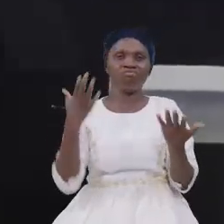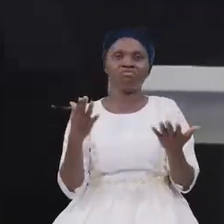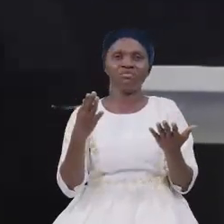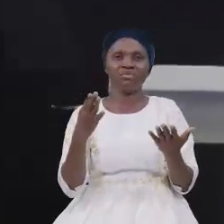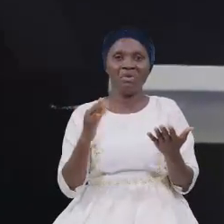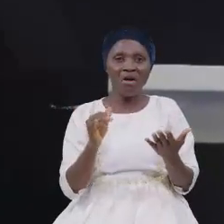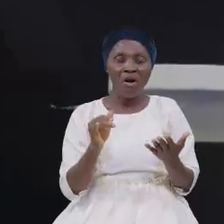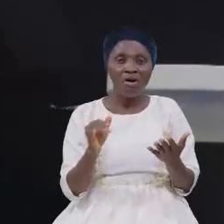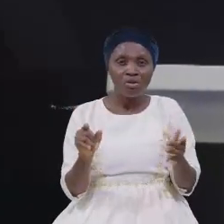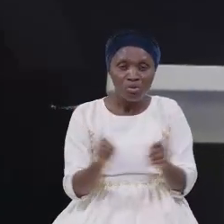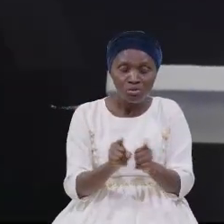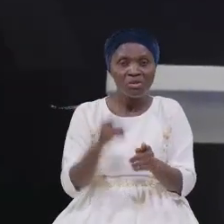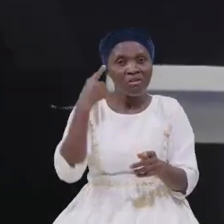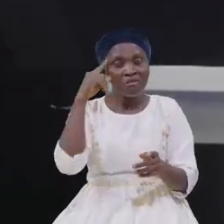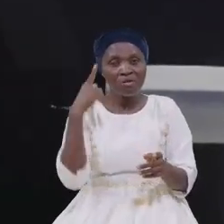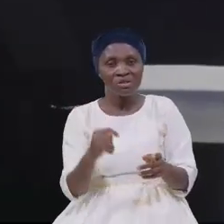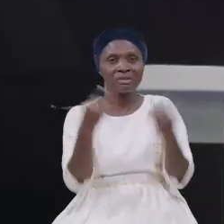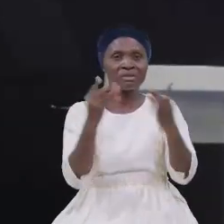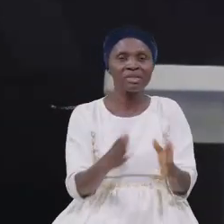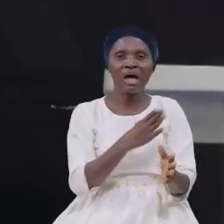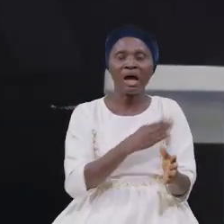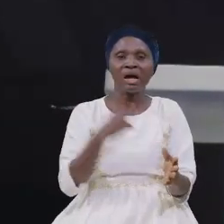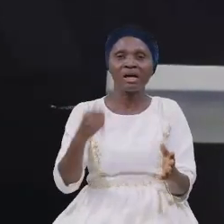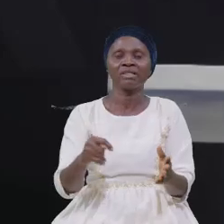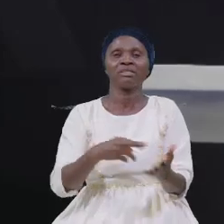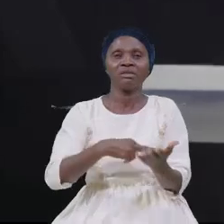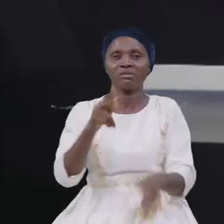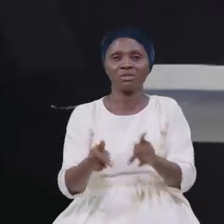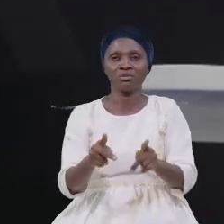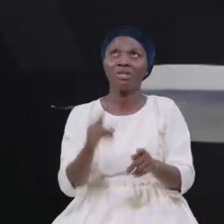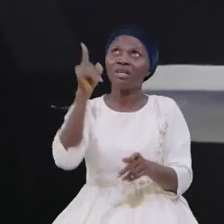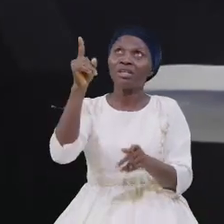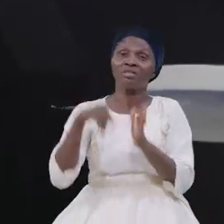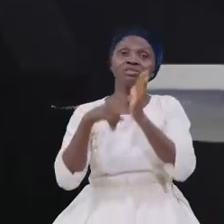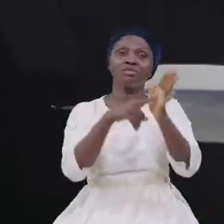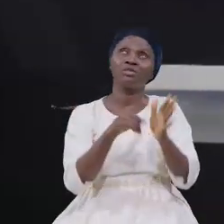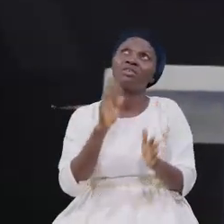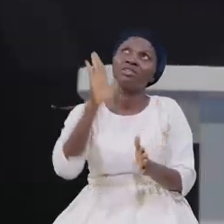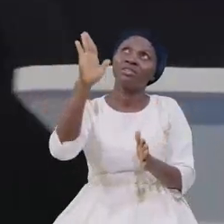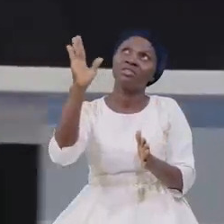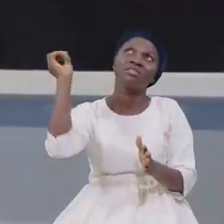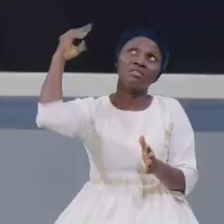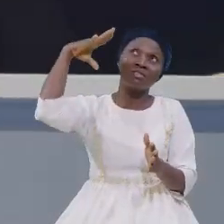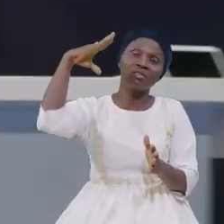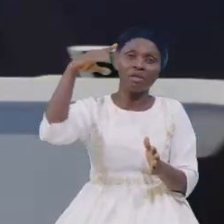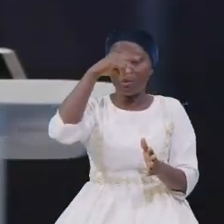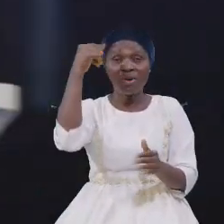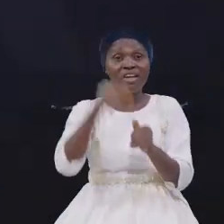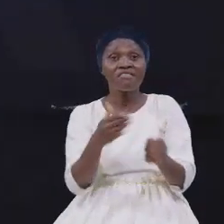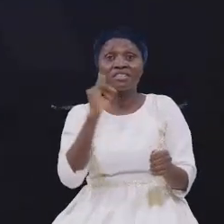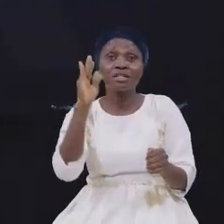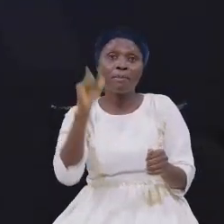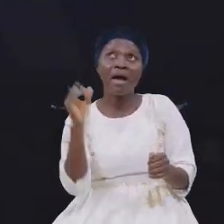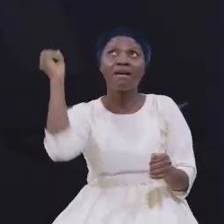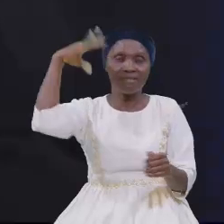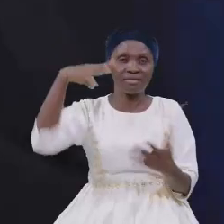It's demonstrating his grace. Because everything is by grace. Adam, what did you do to